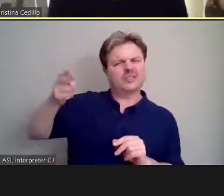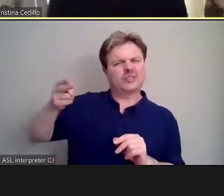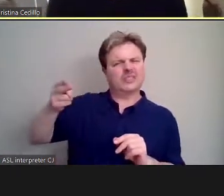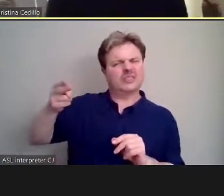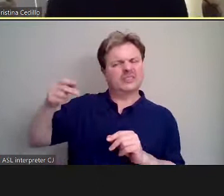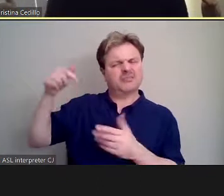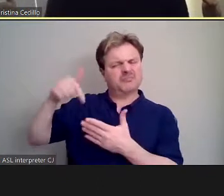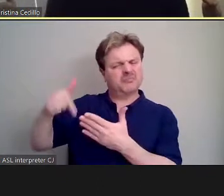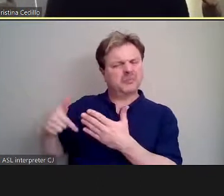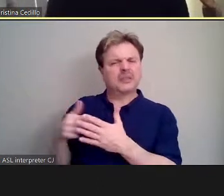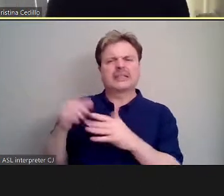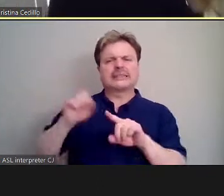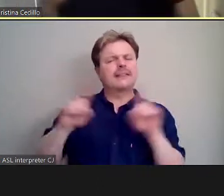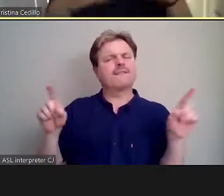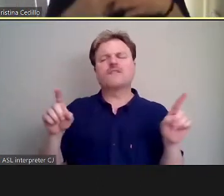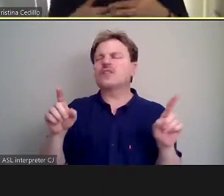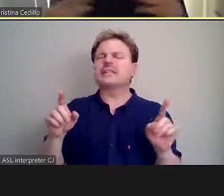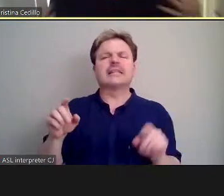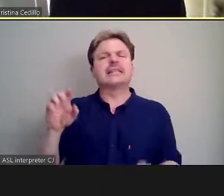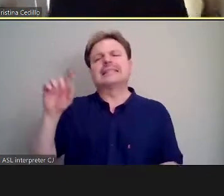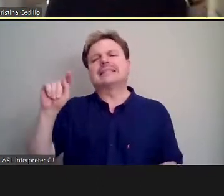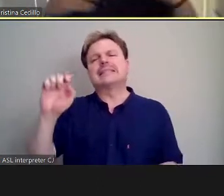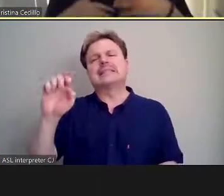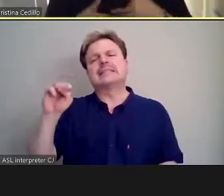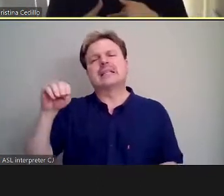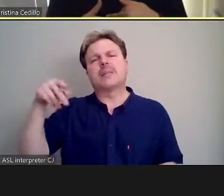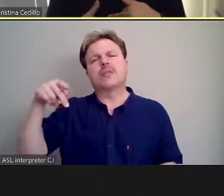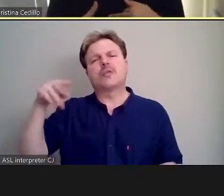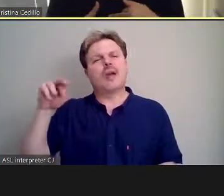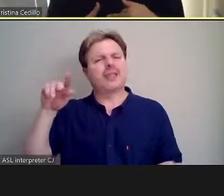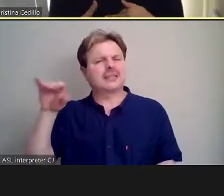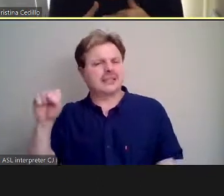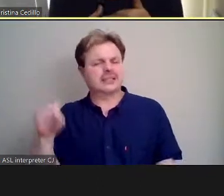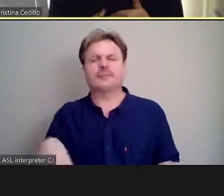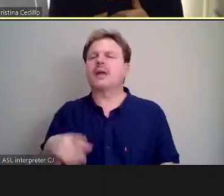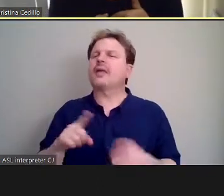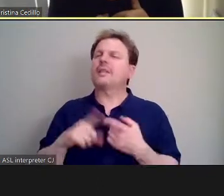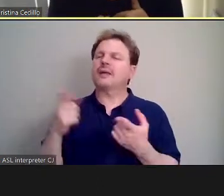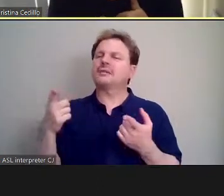temporalities, and then to inhabit the same spaces?